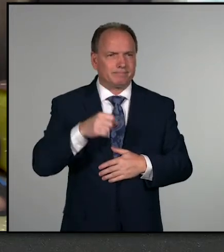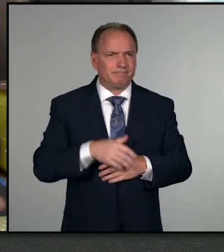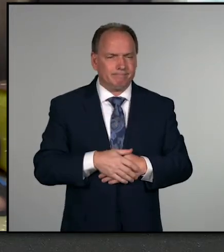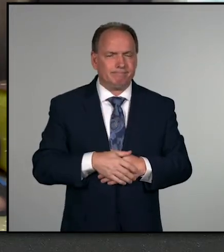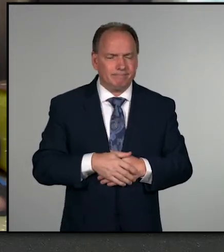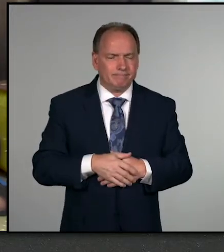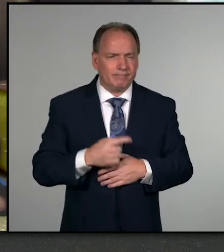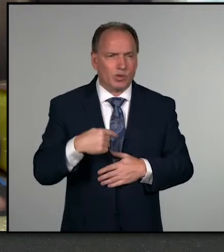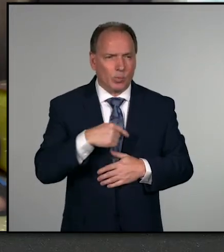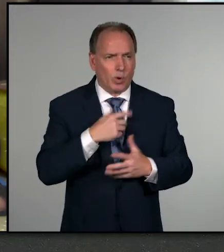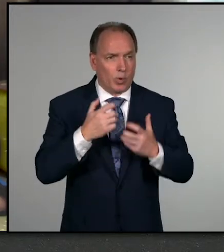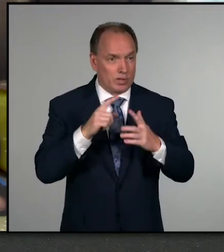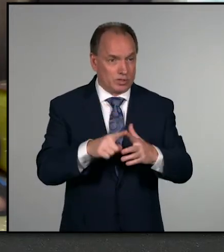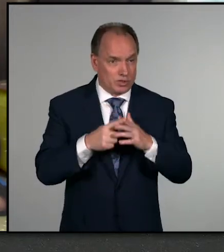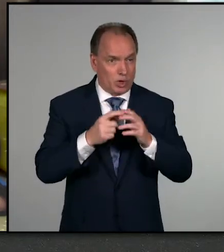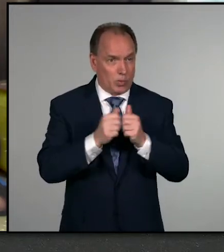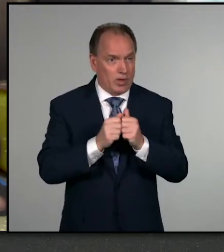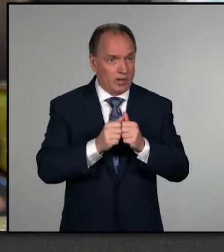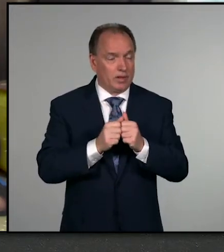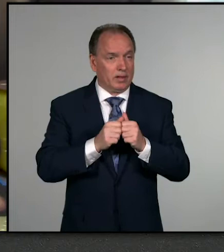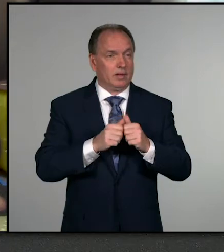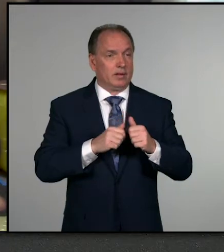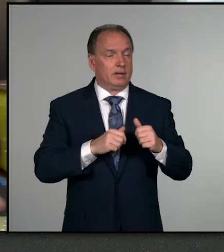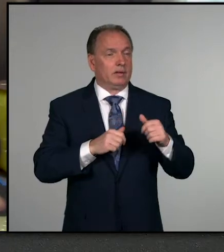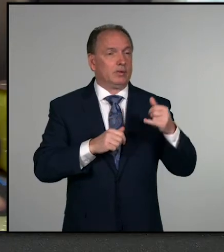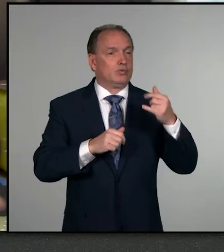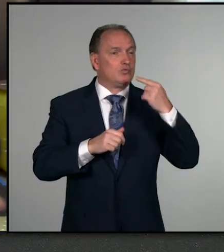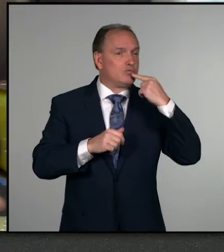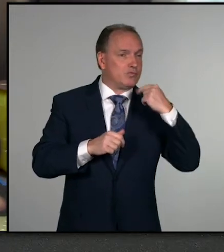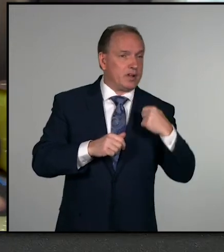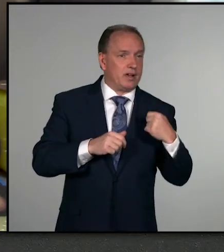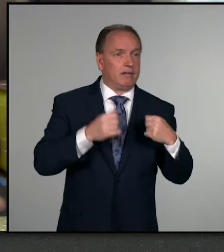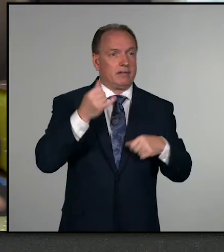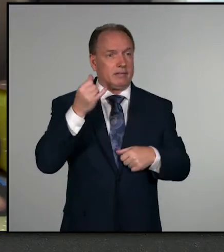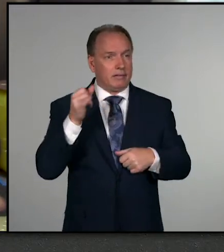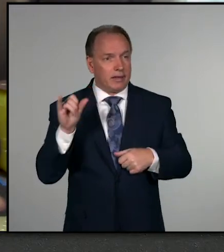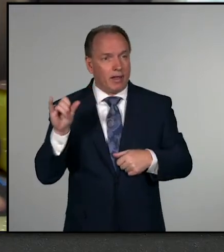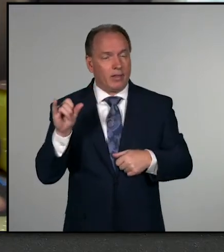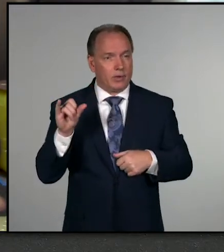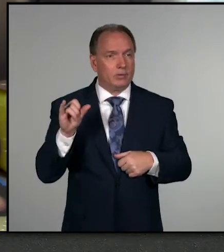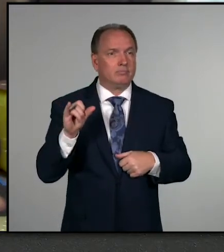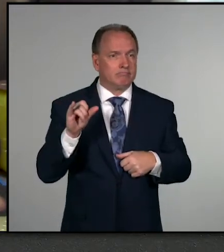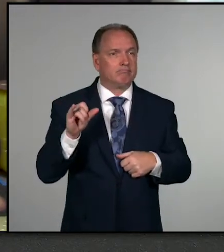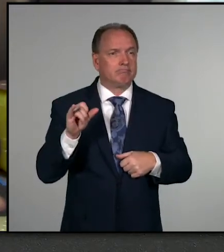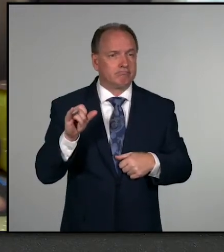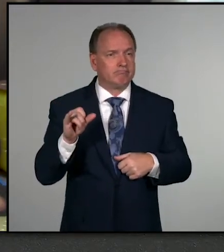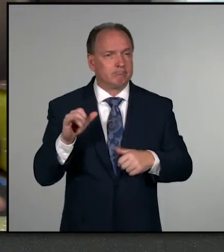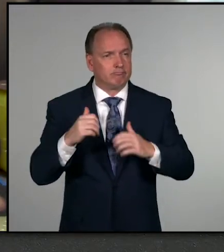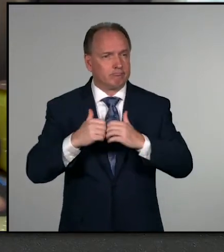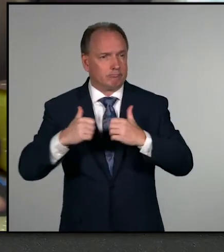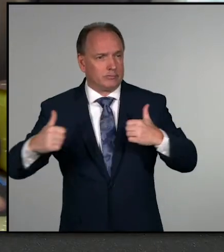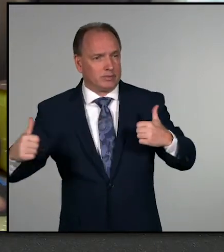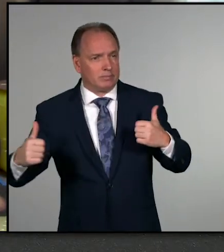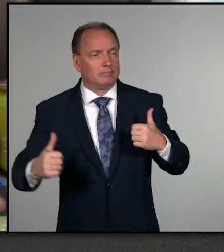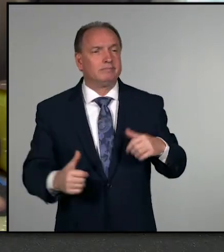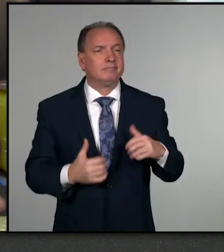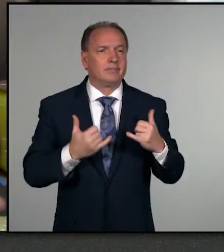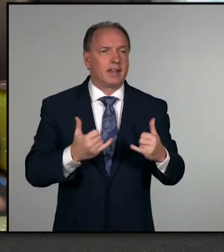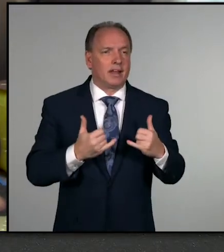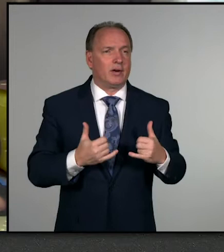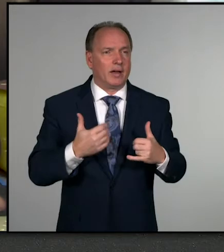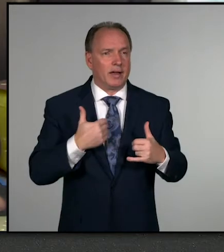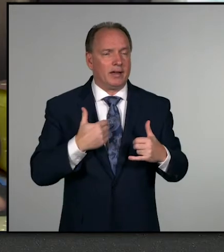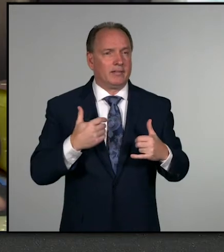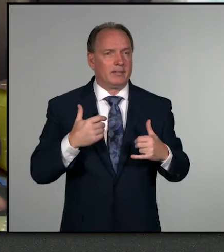and girls. So we will want to start with our tulip flowers. So I'm going to put my hydrangeas to the side.